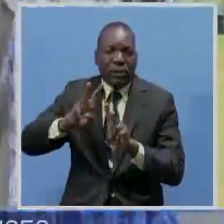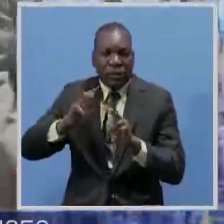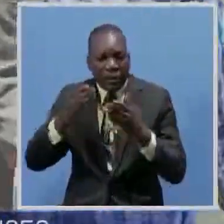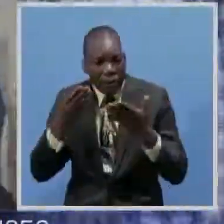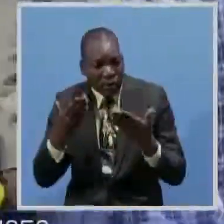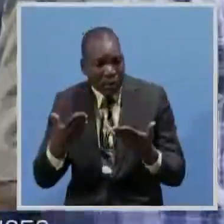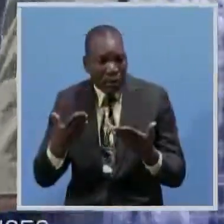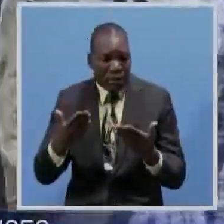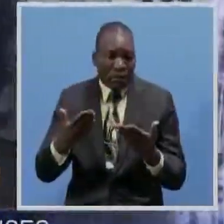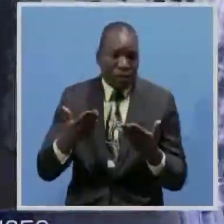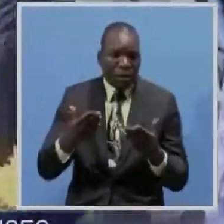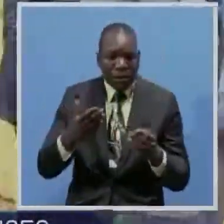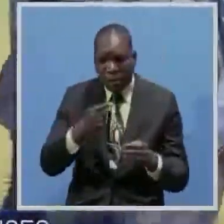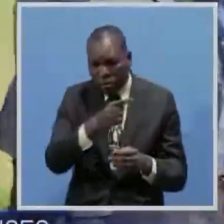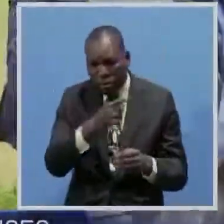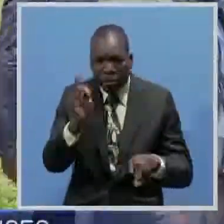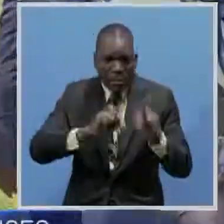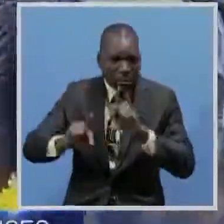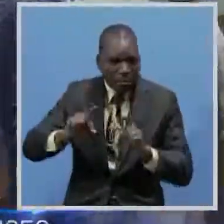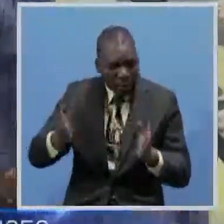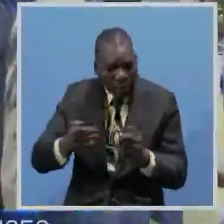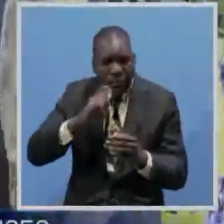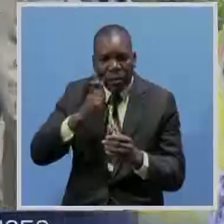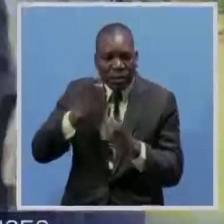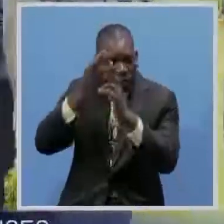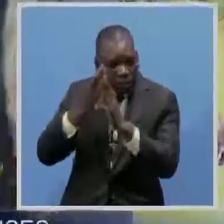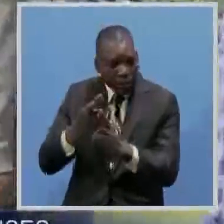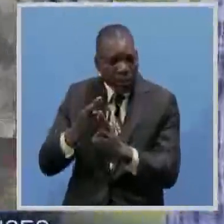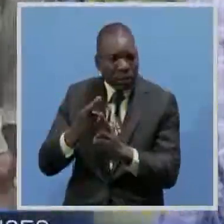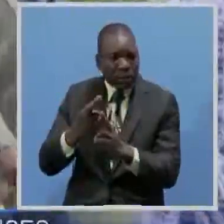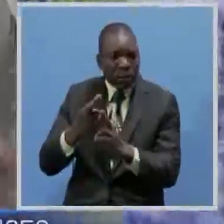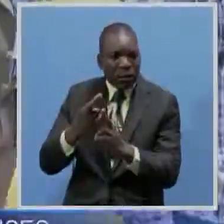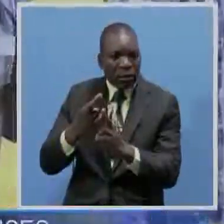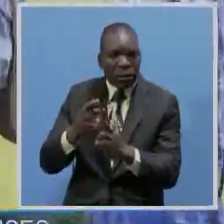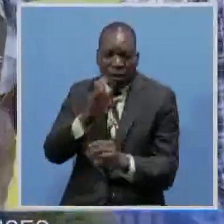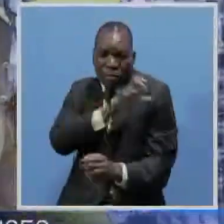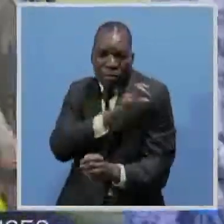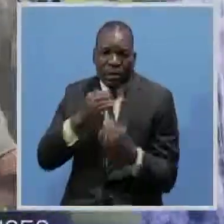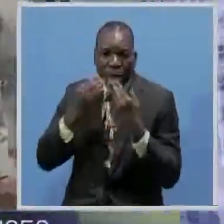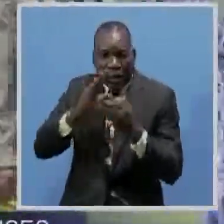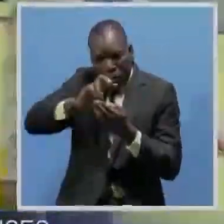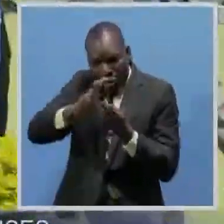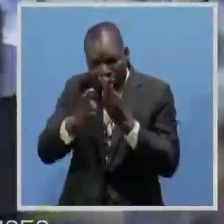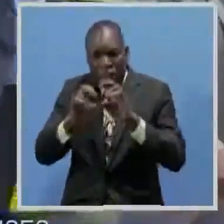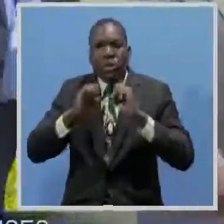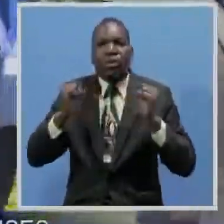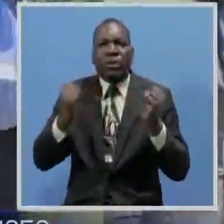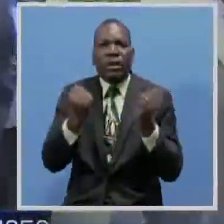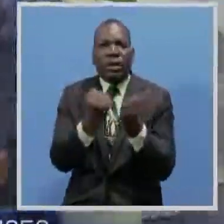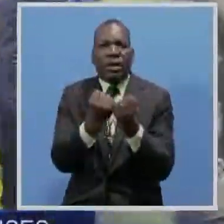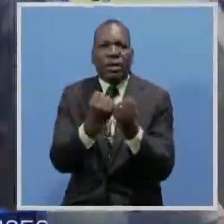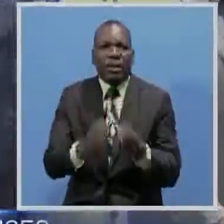And President Lungu has urged citizens to respect and appreciate police officers' role in society.